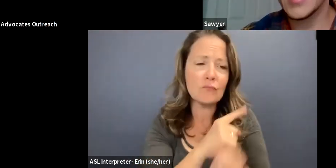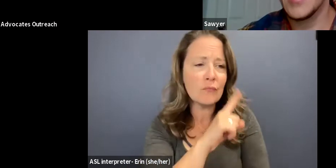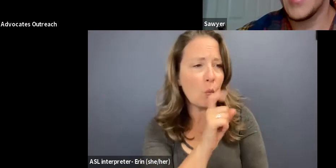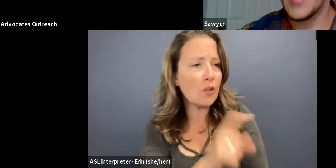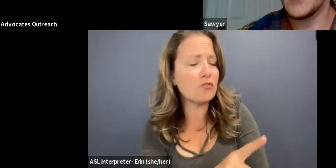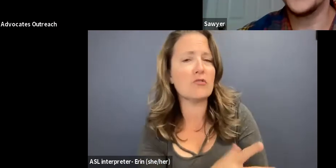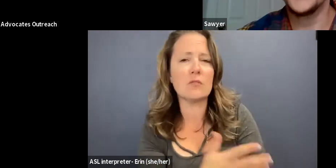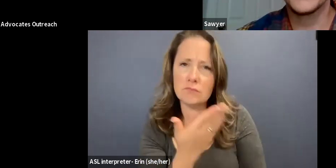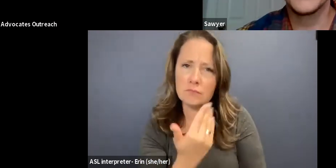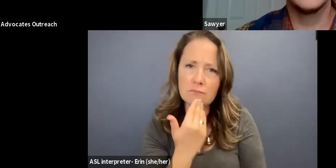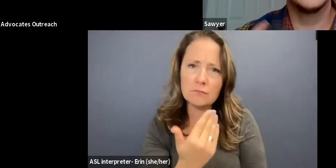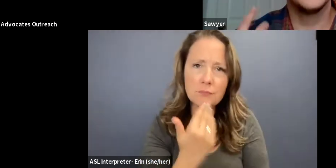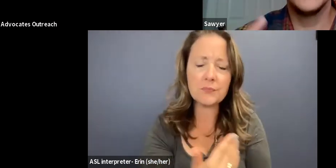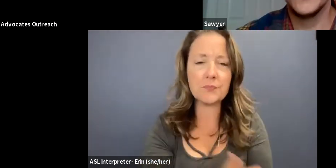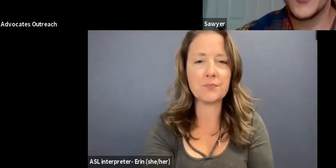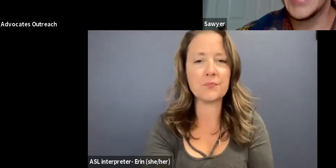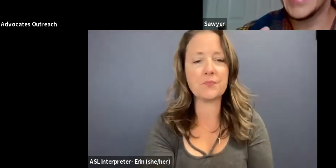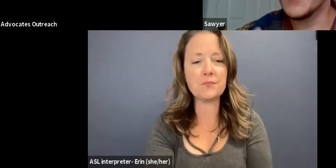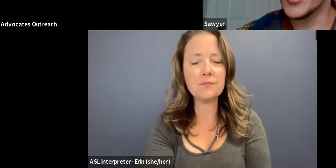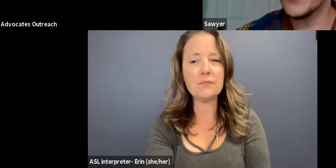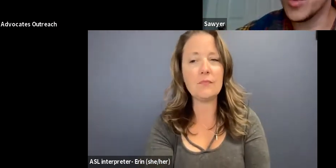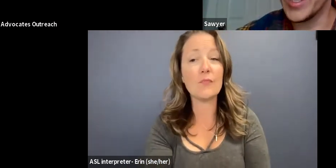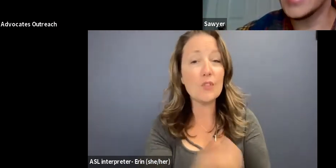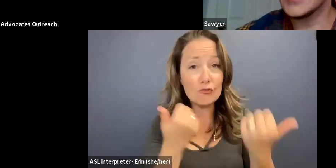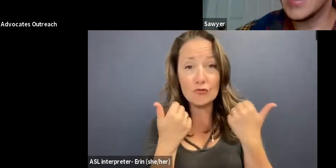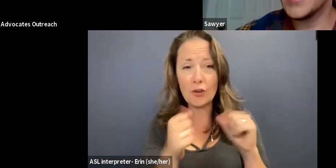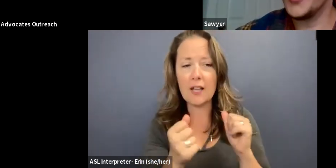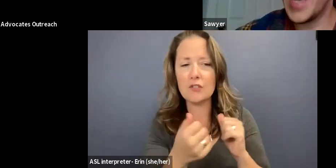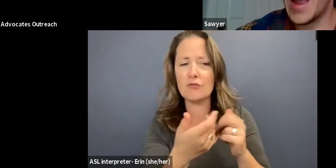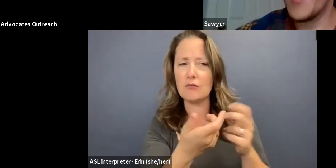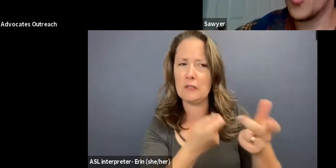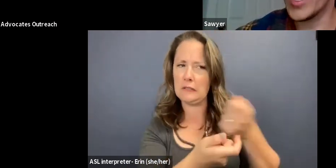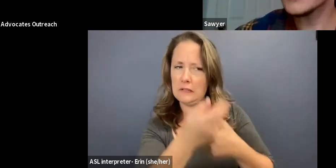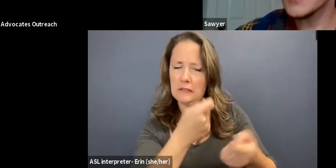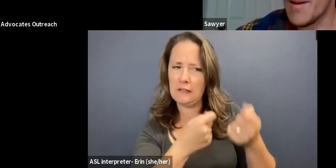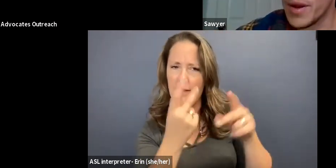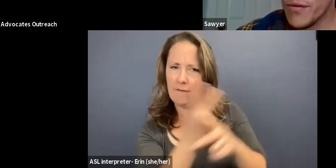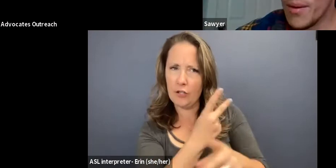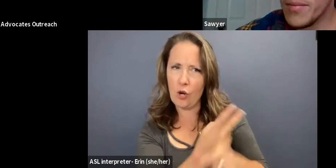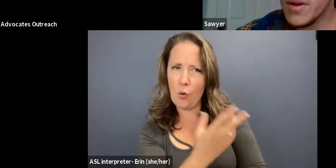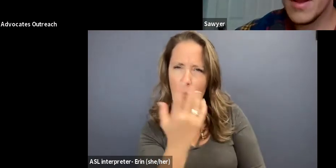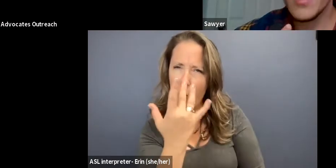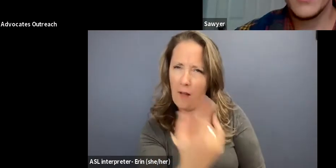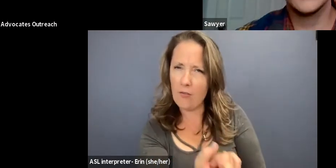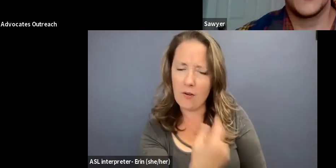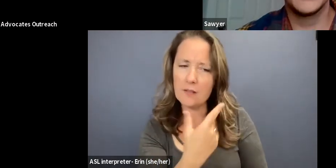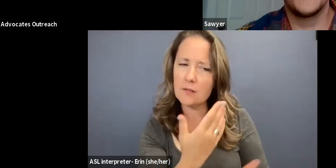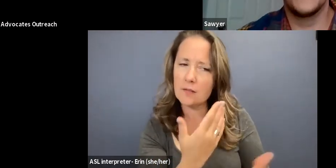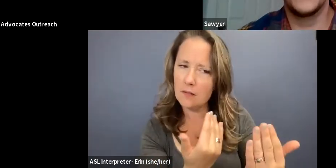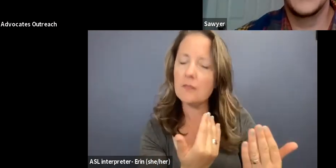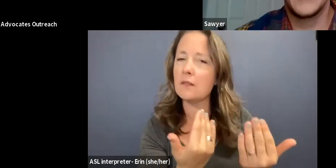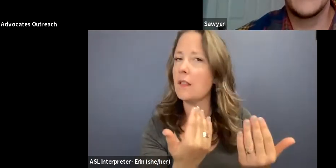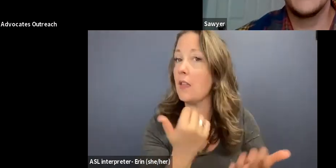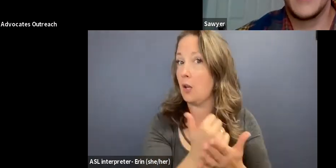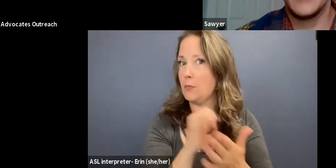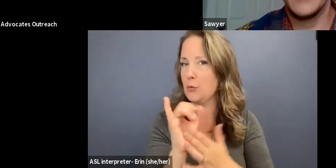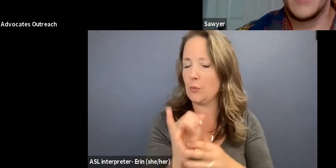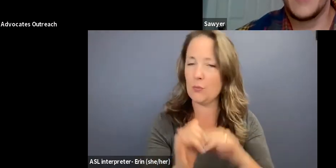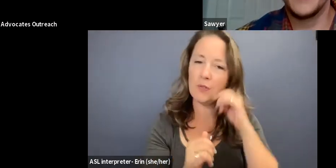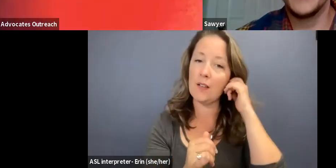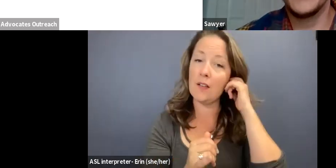can also help in a moment where we maybe feel caught off guard and aren't quite sure what to say. Just asking them a